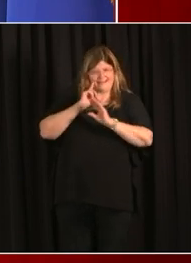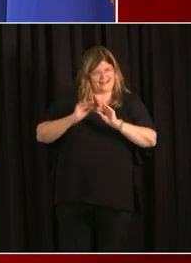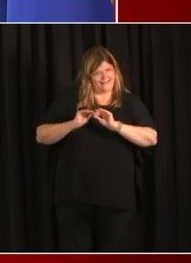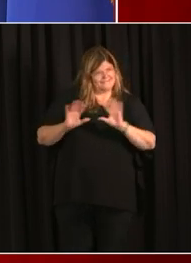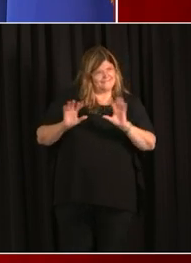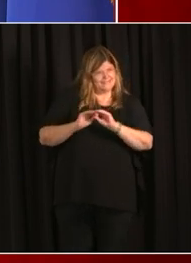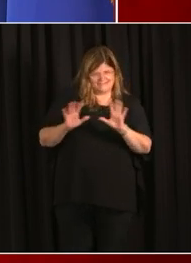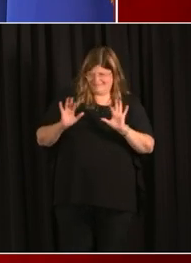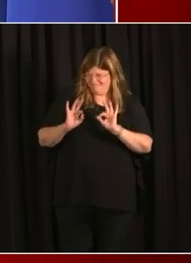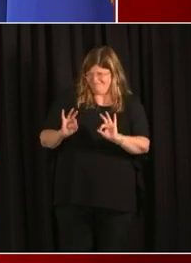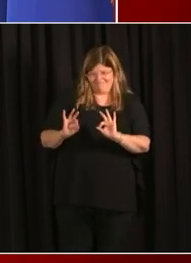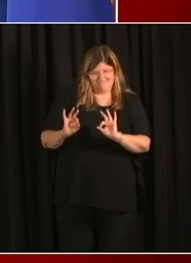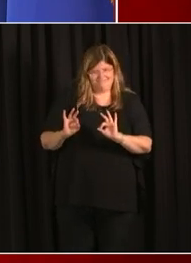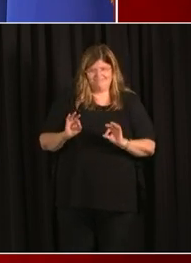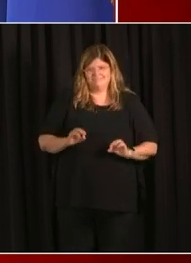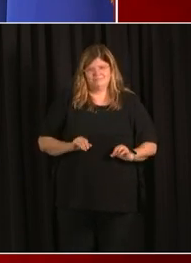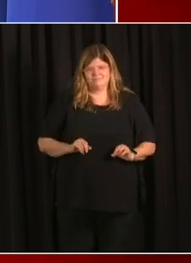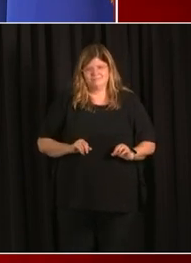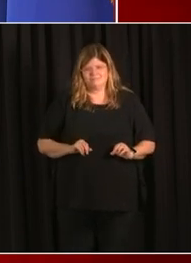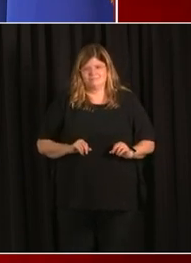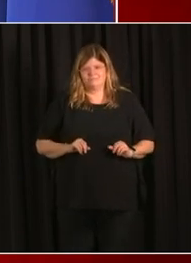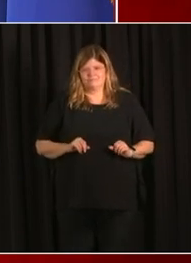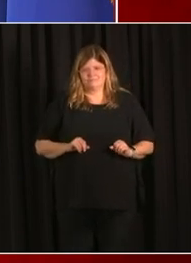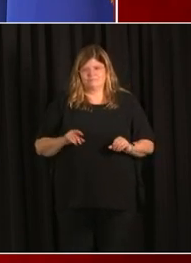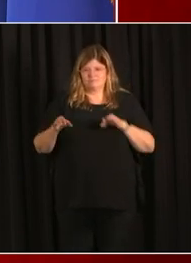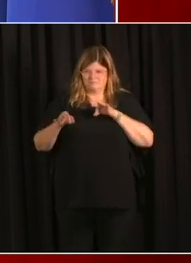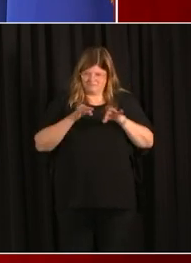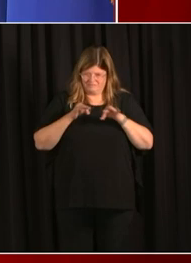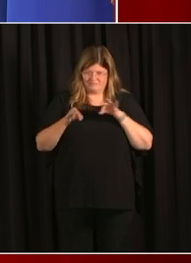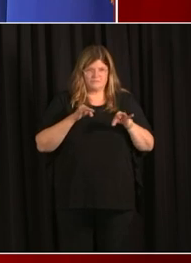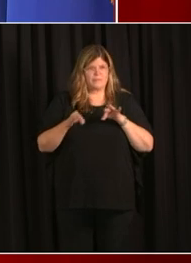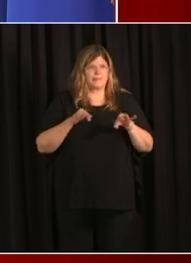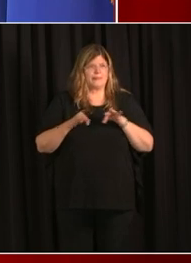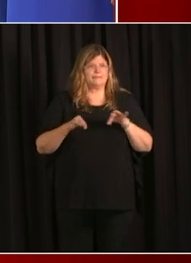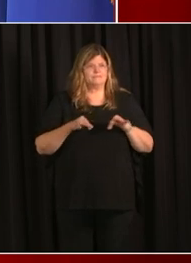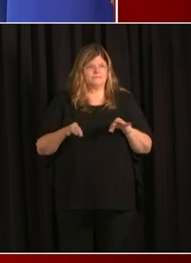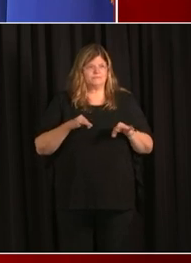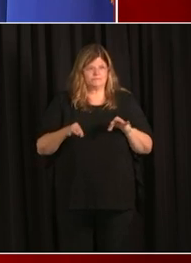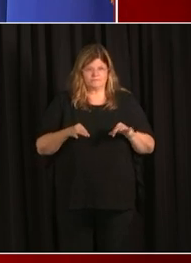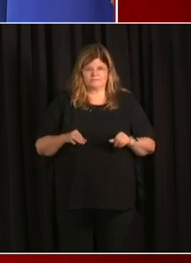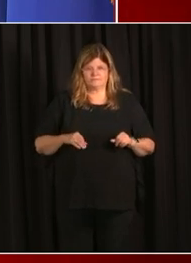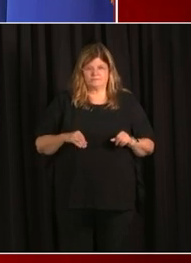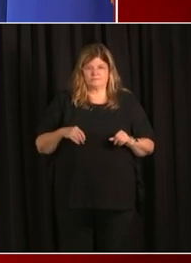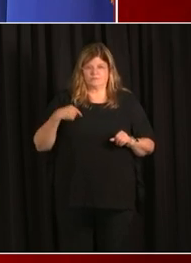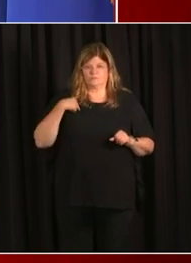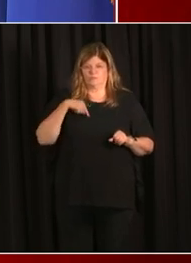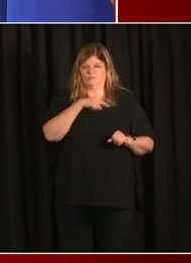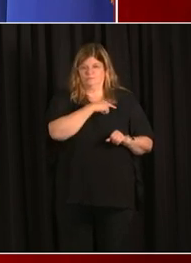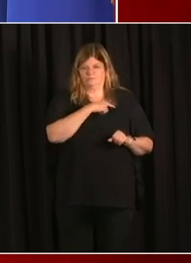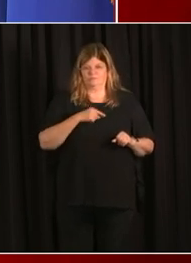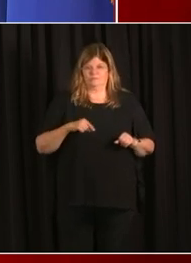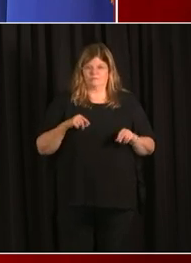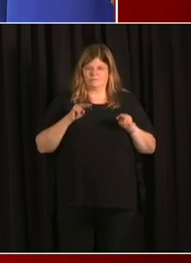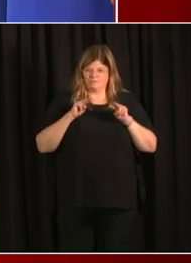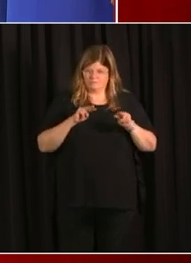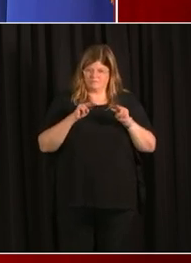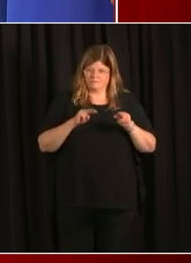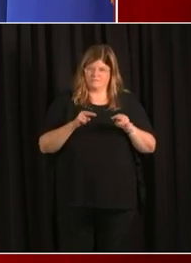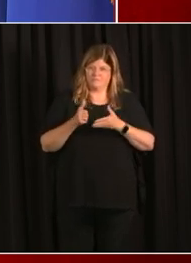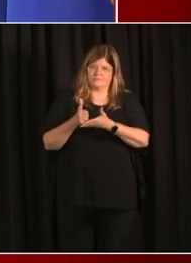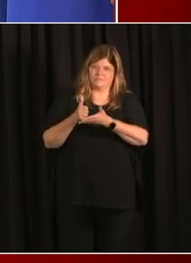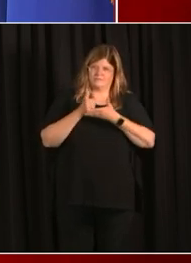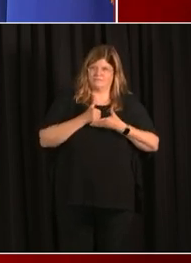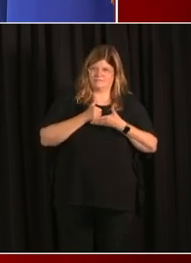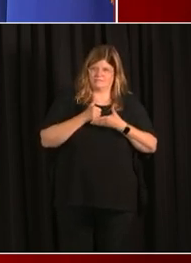will. So to make sure I'm putting this in context, these are metrics that we look at, and that helps us paint a